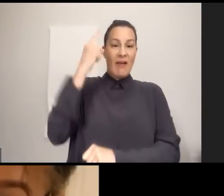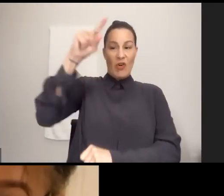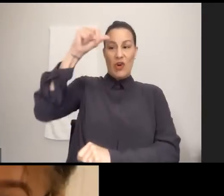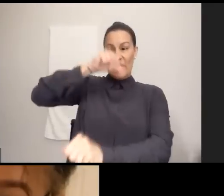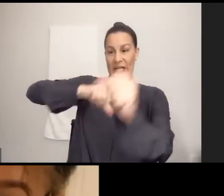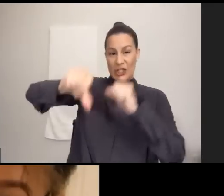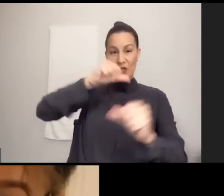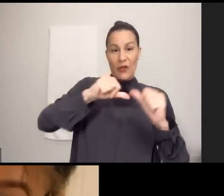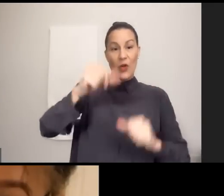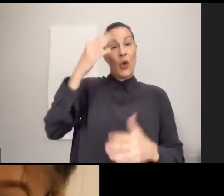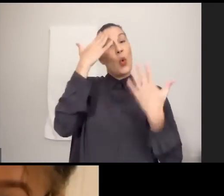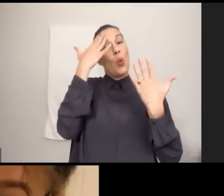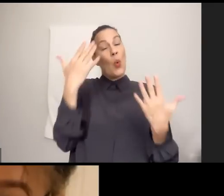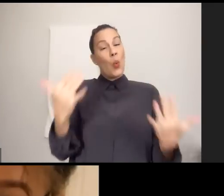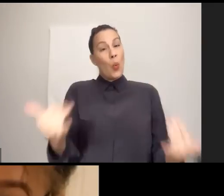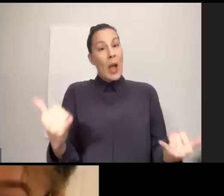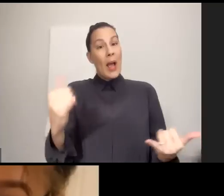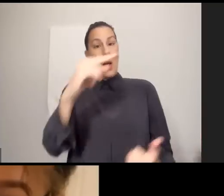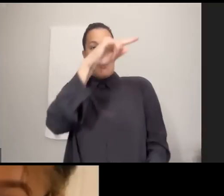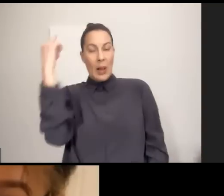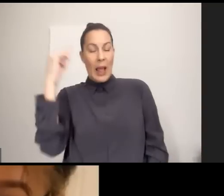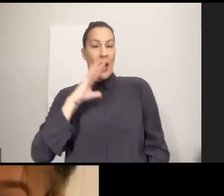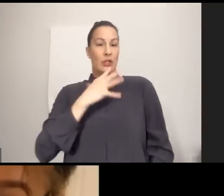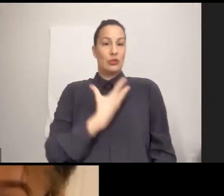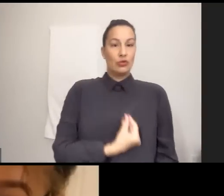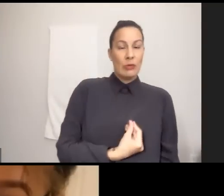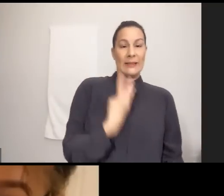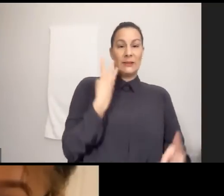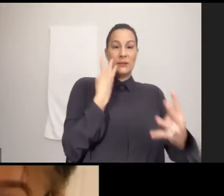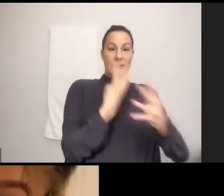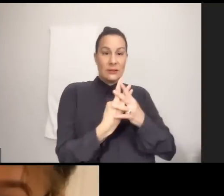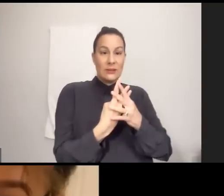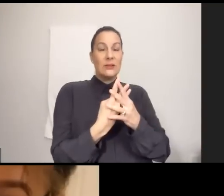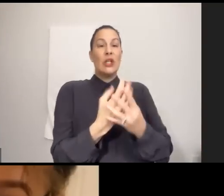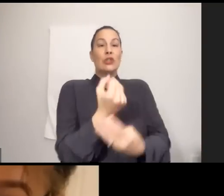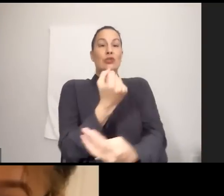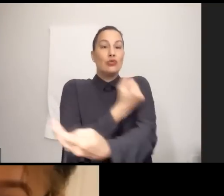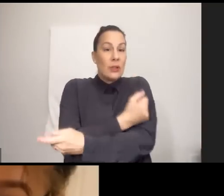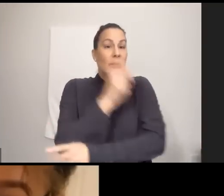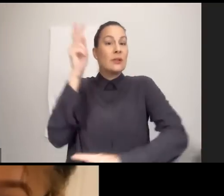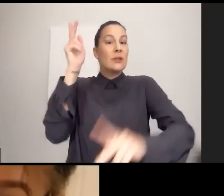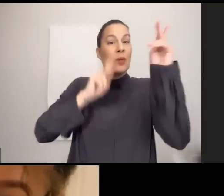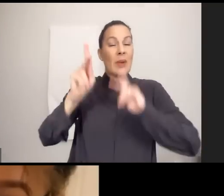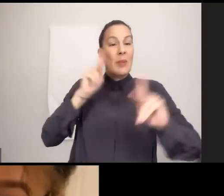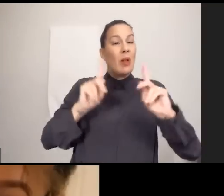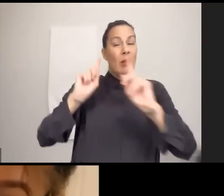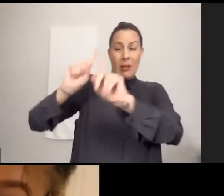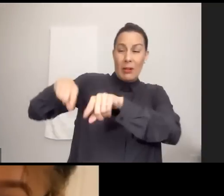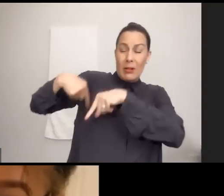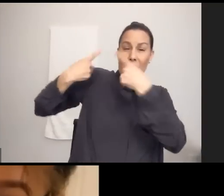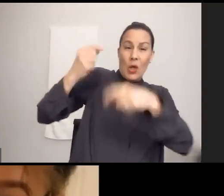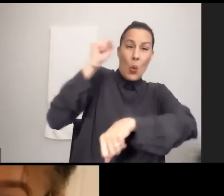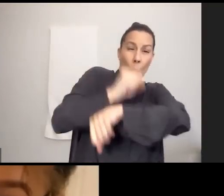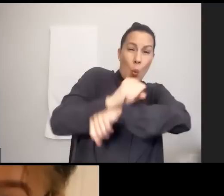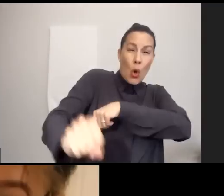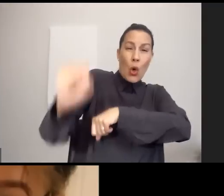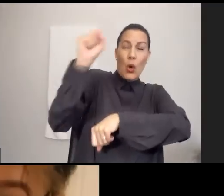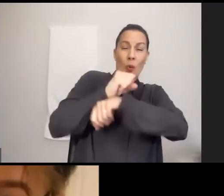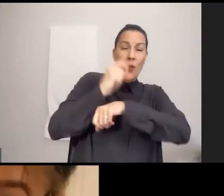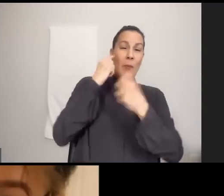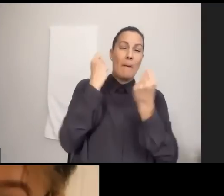people, incarcerated people, and drug-using people and femmes of color have been doing this work for fucking ever.